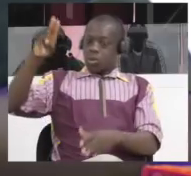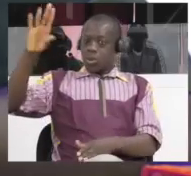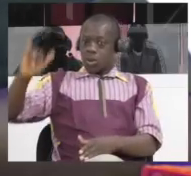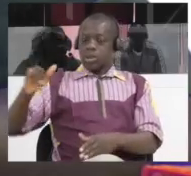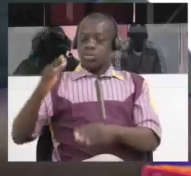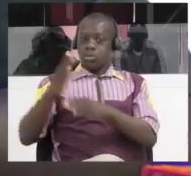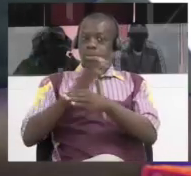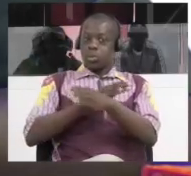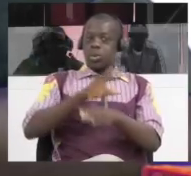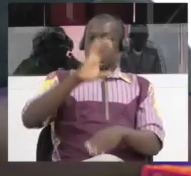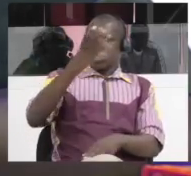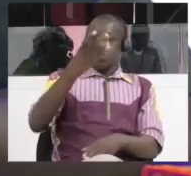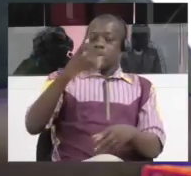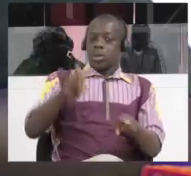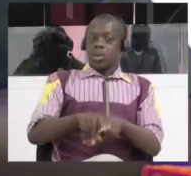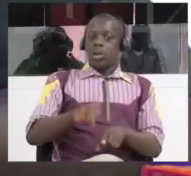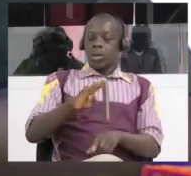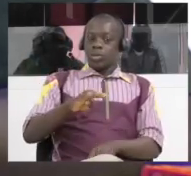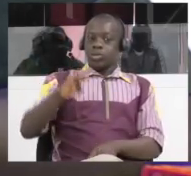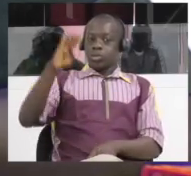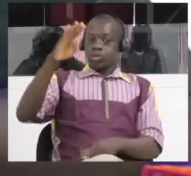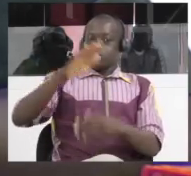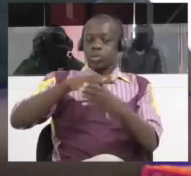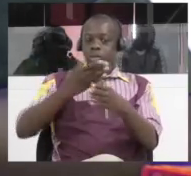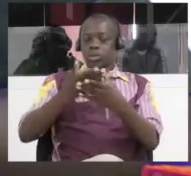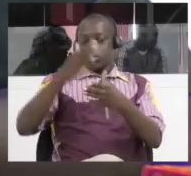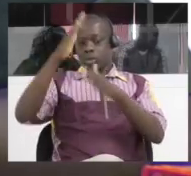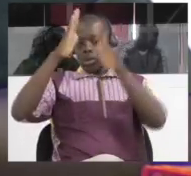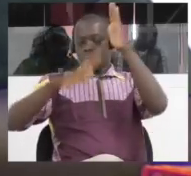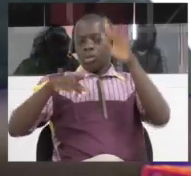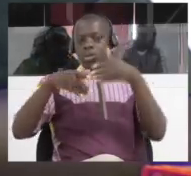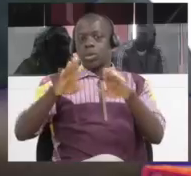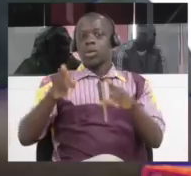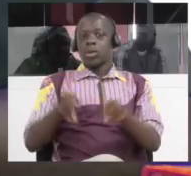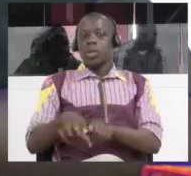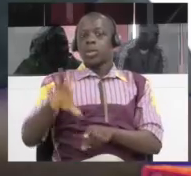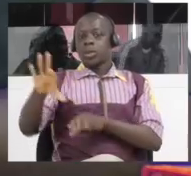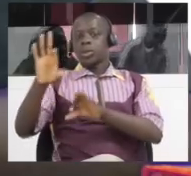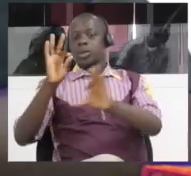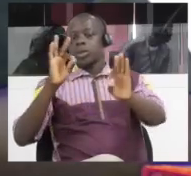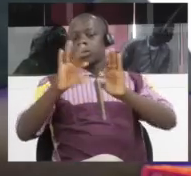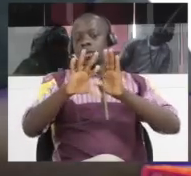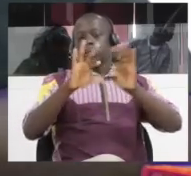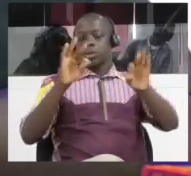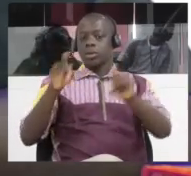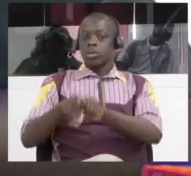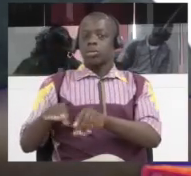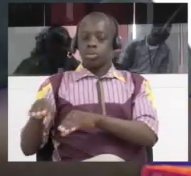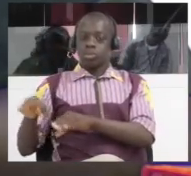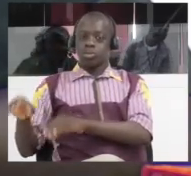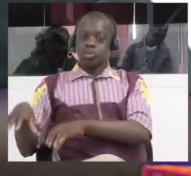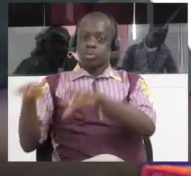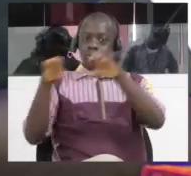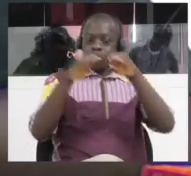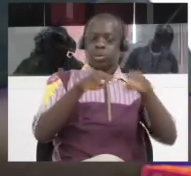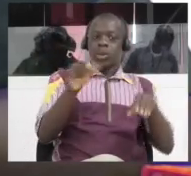to, you know, excel within their own army setup, and then being selected to be brought to another country